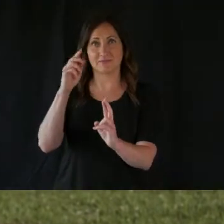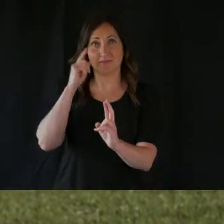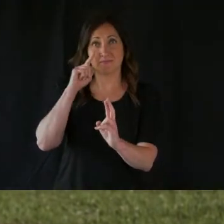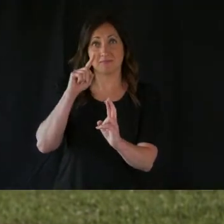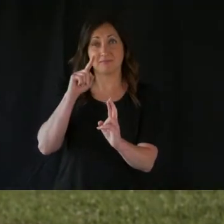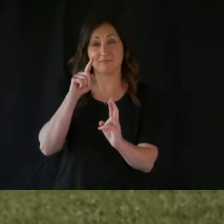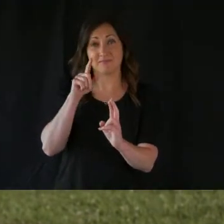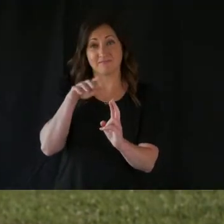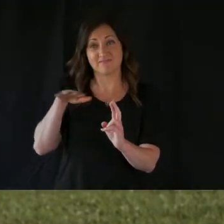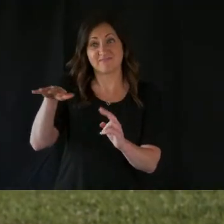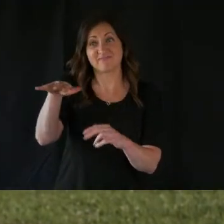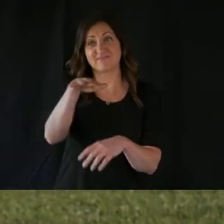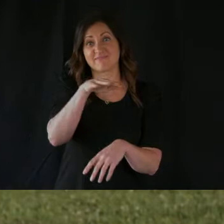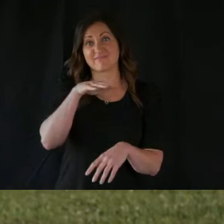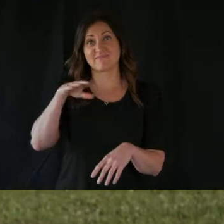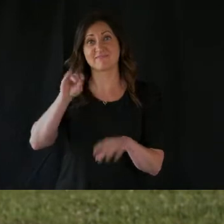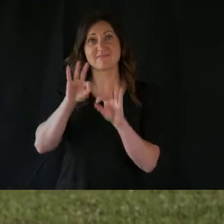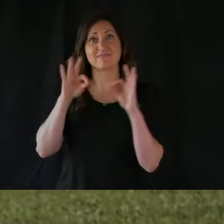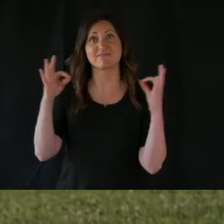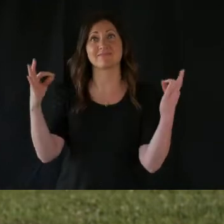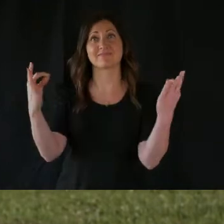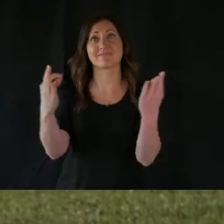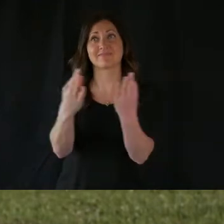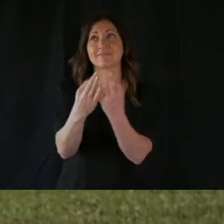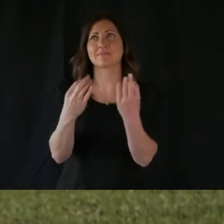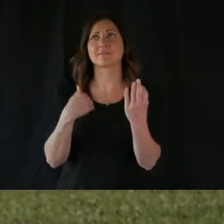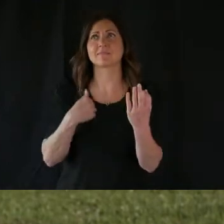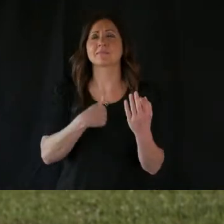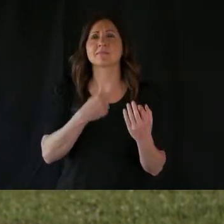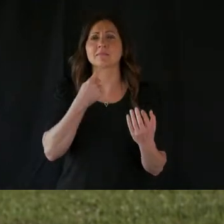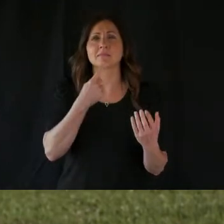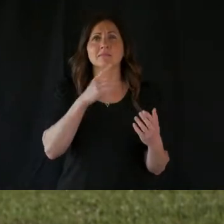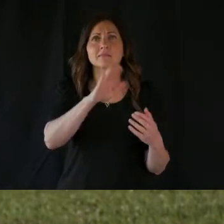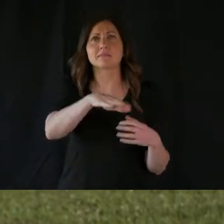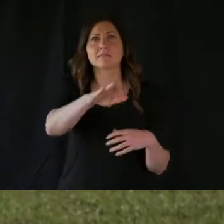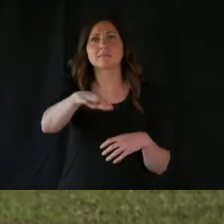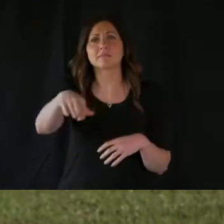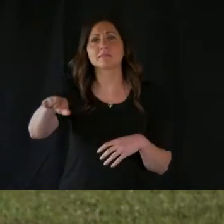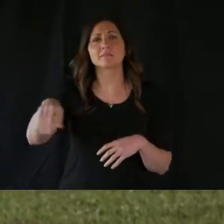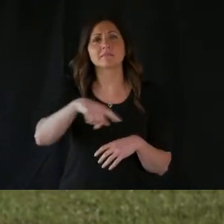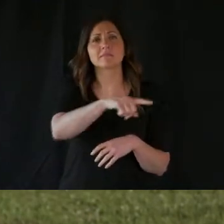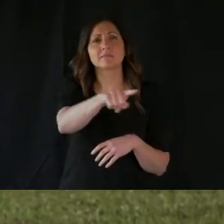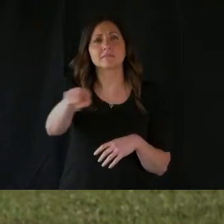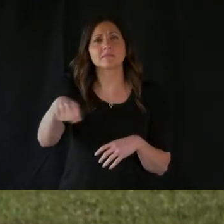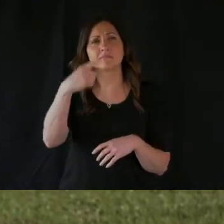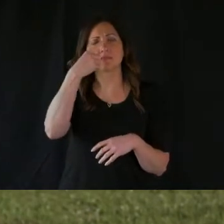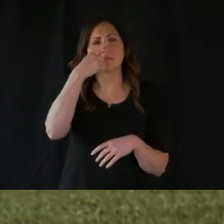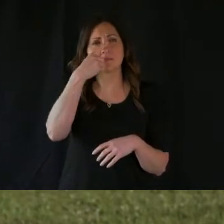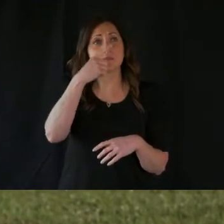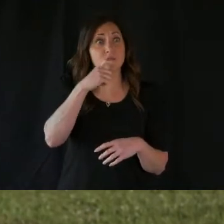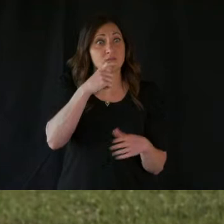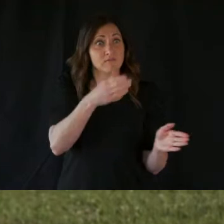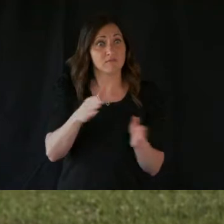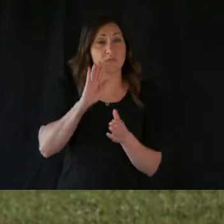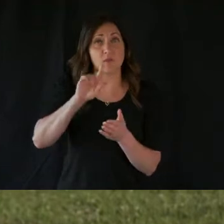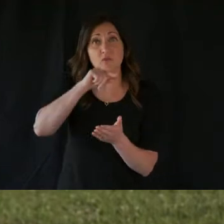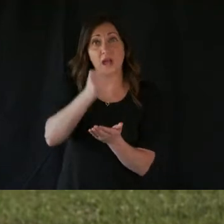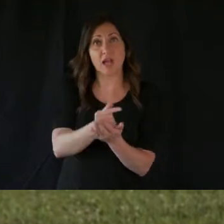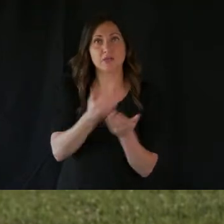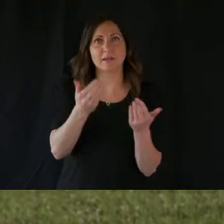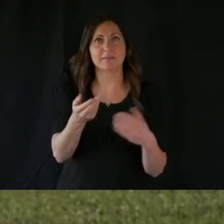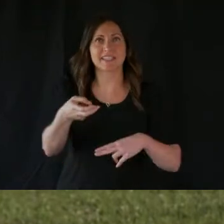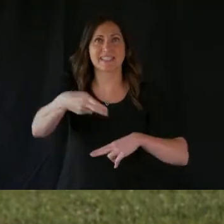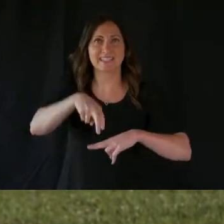co-gardeners and their families, we ask that graduates return to their seats after having